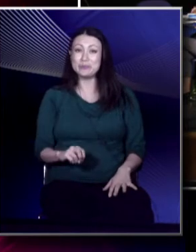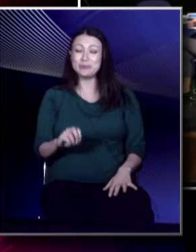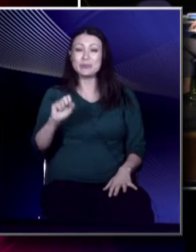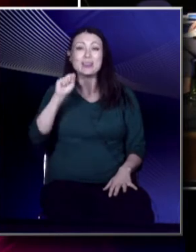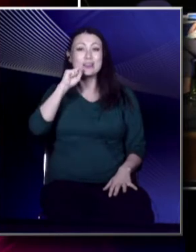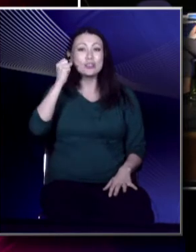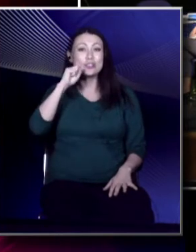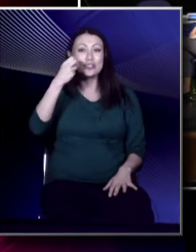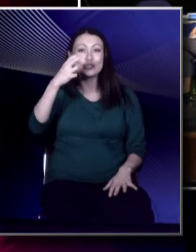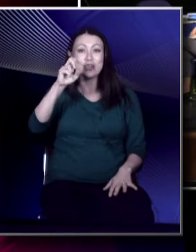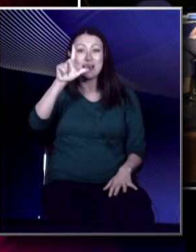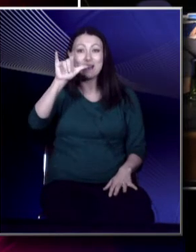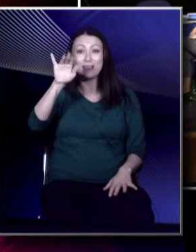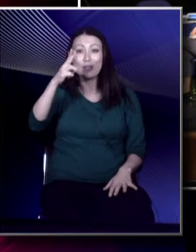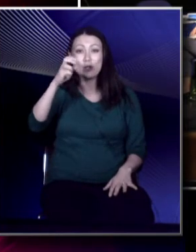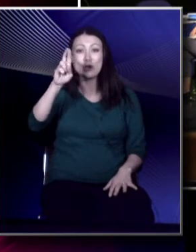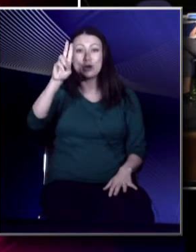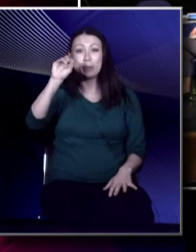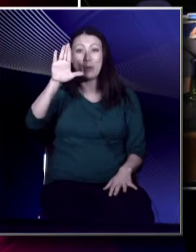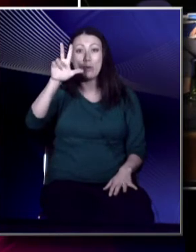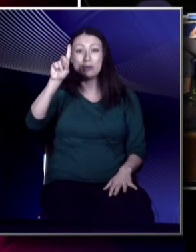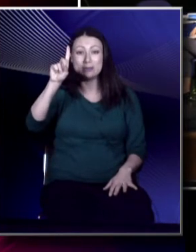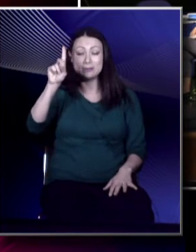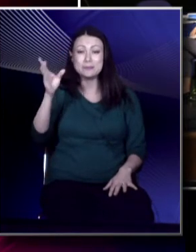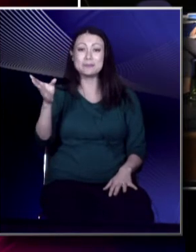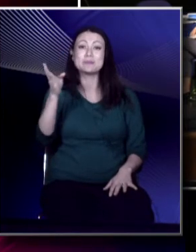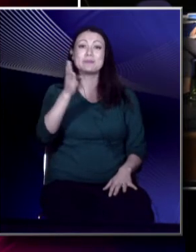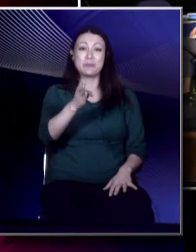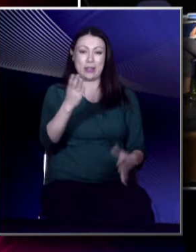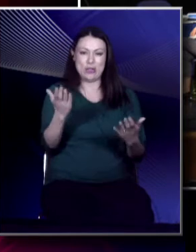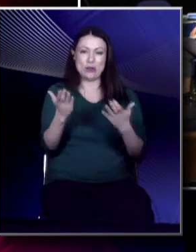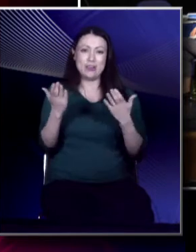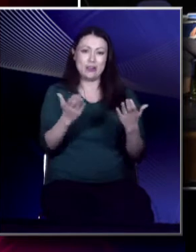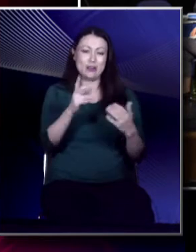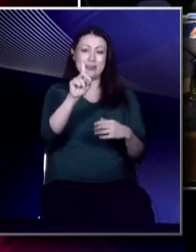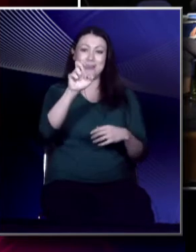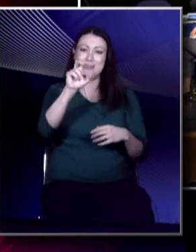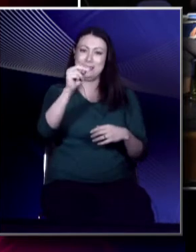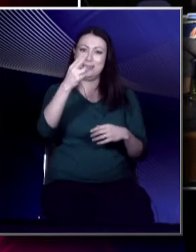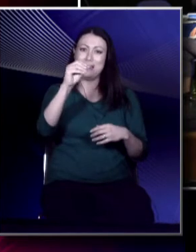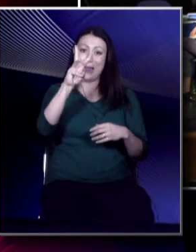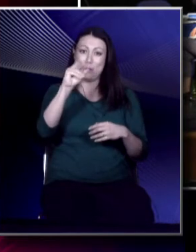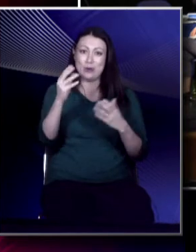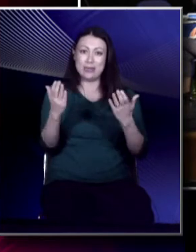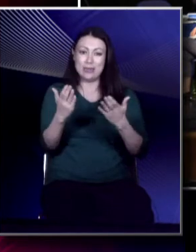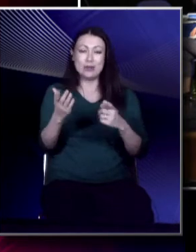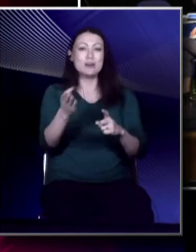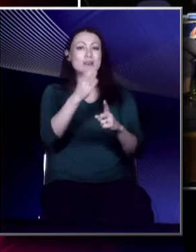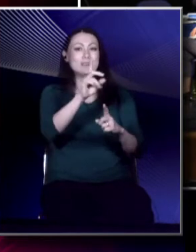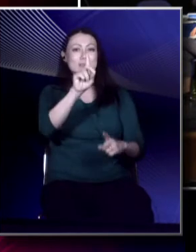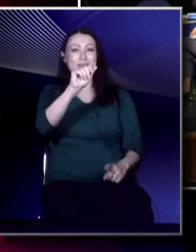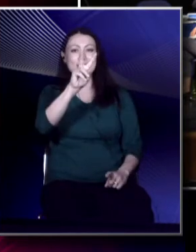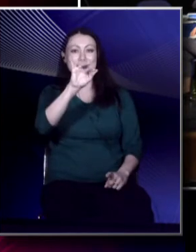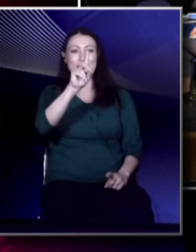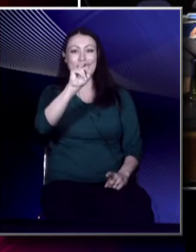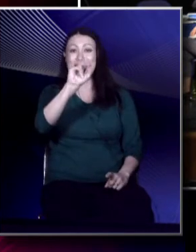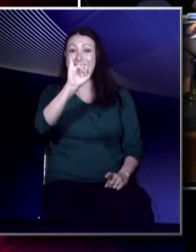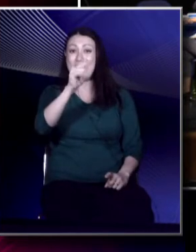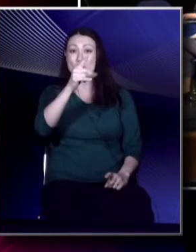Shelley Herbold. Present. Present. Dean Howard. Here. David Nigro.